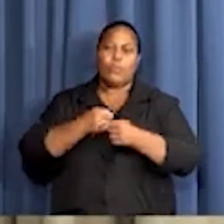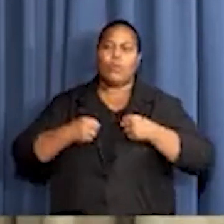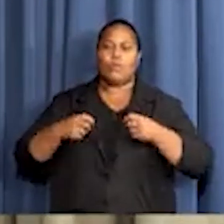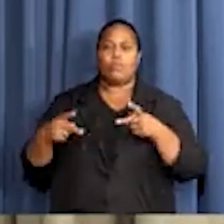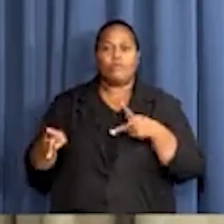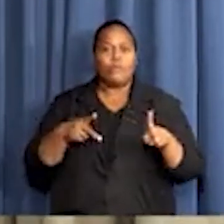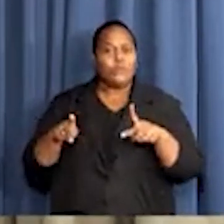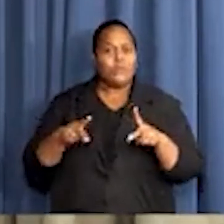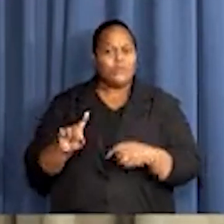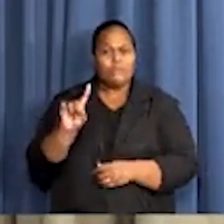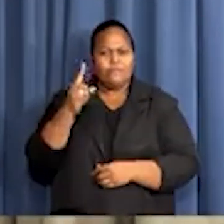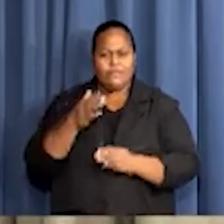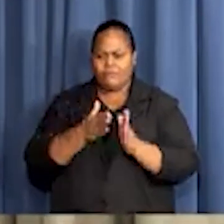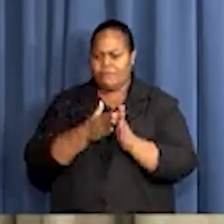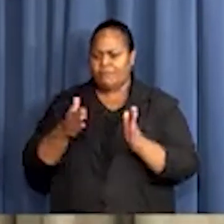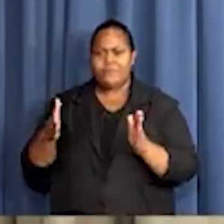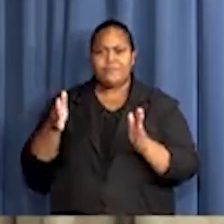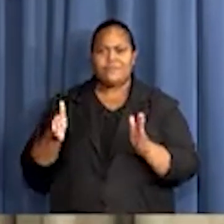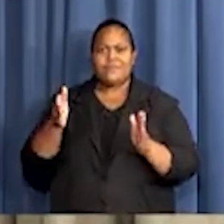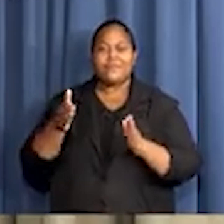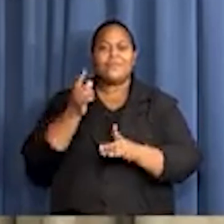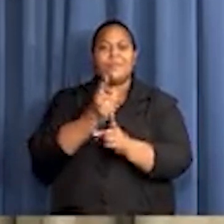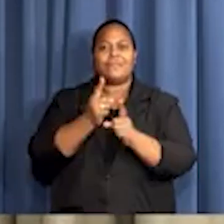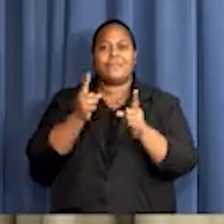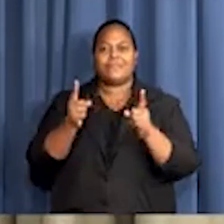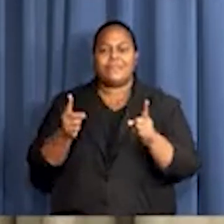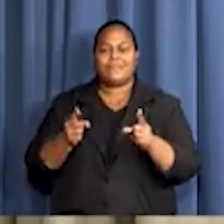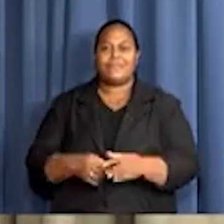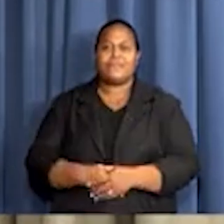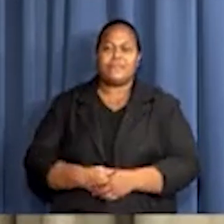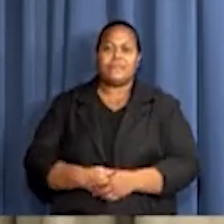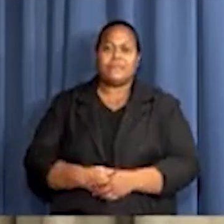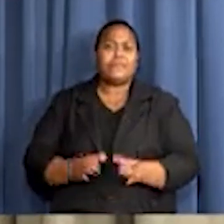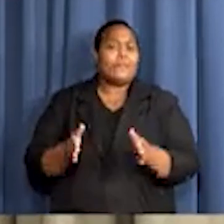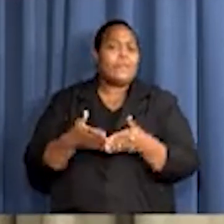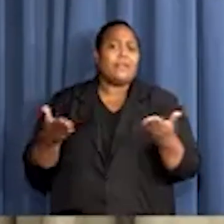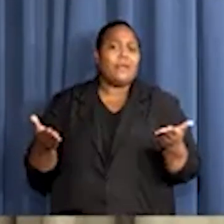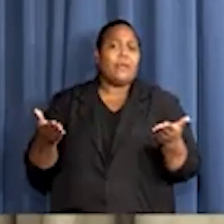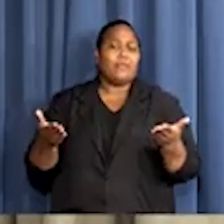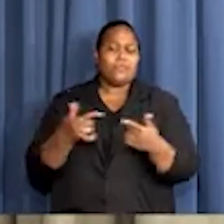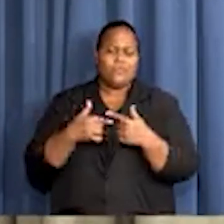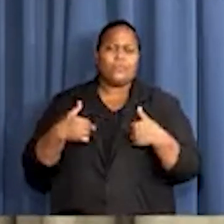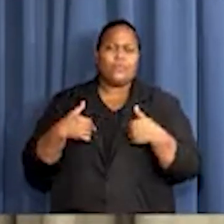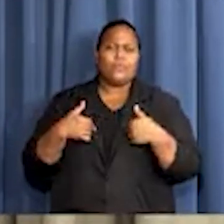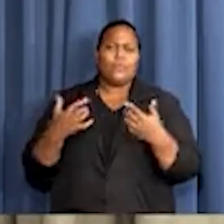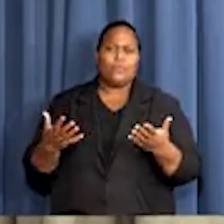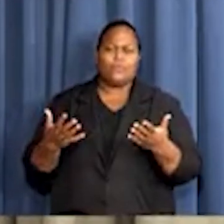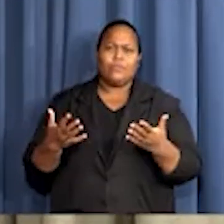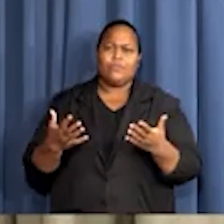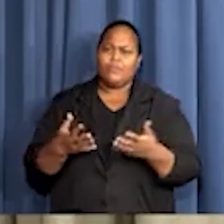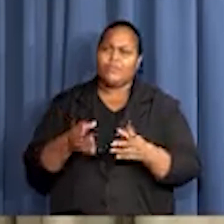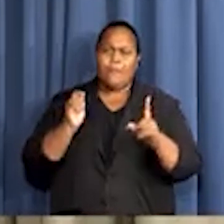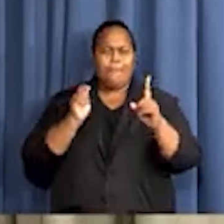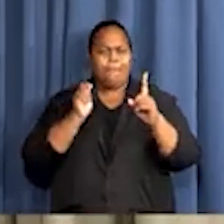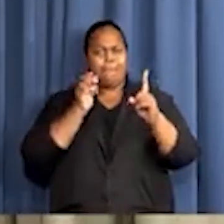critical first period of governance. How do we rate in meeting our